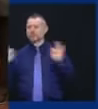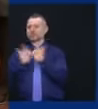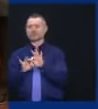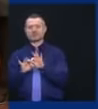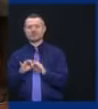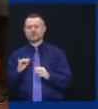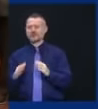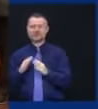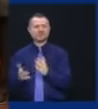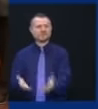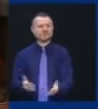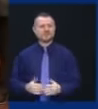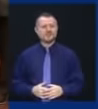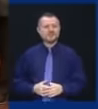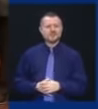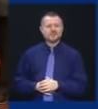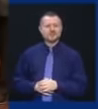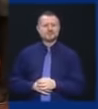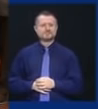situation.